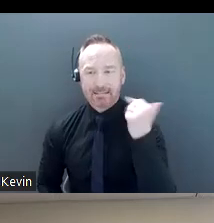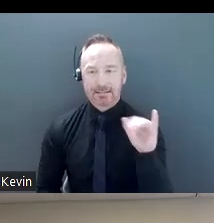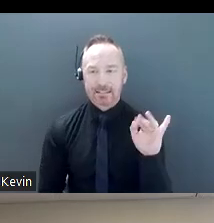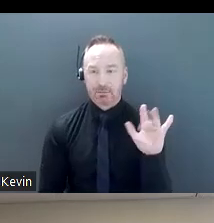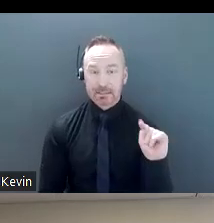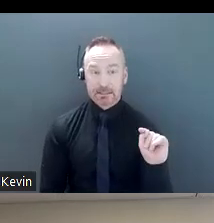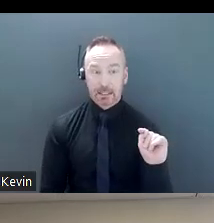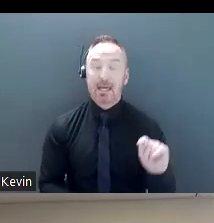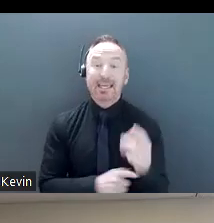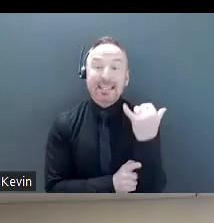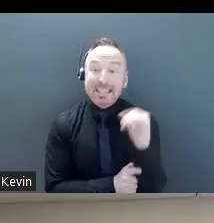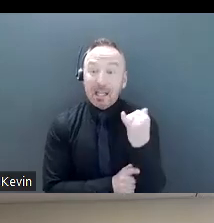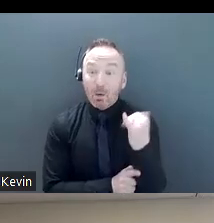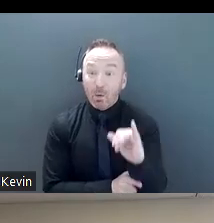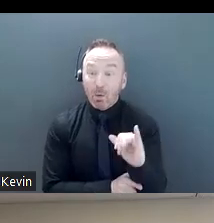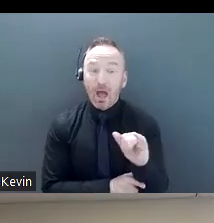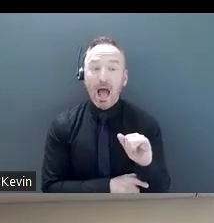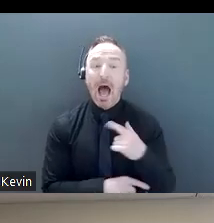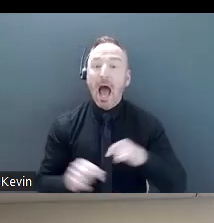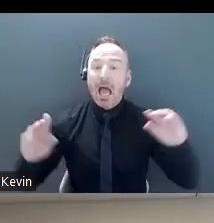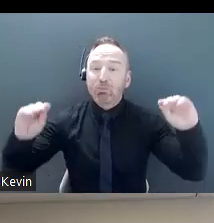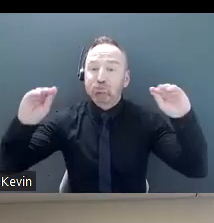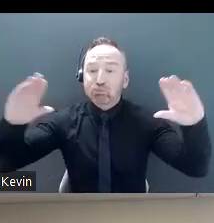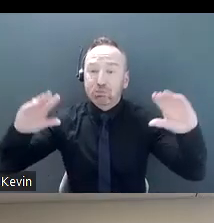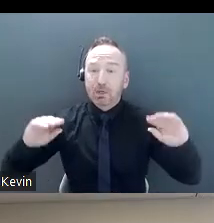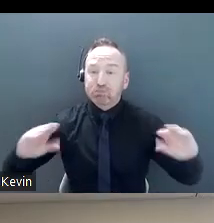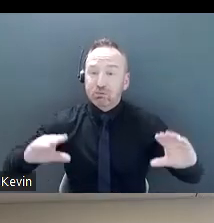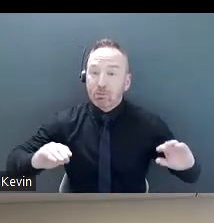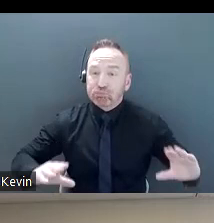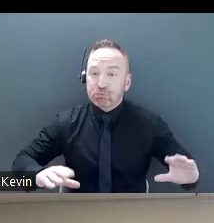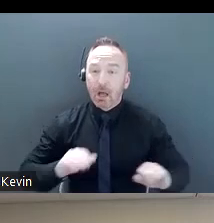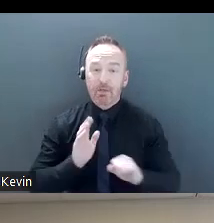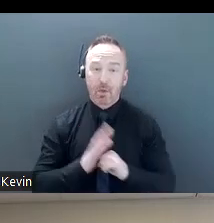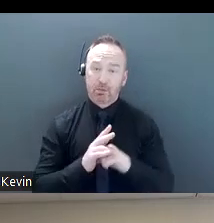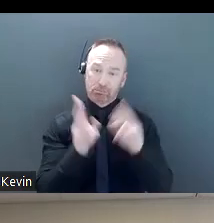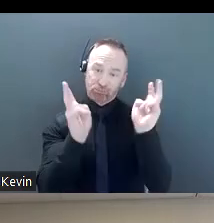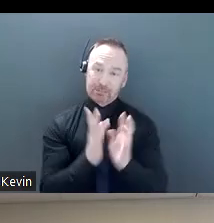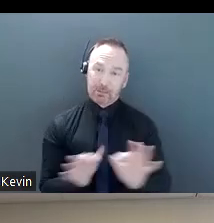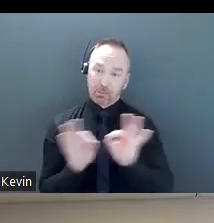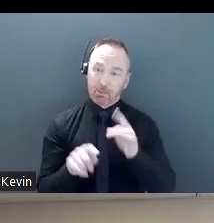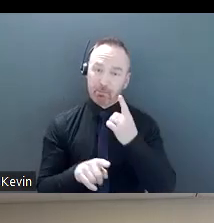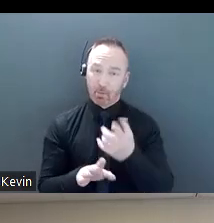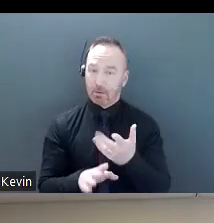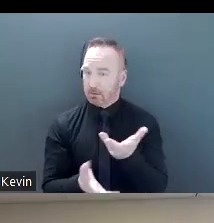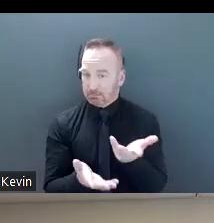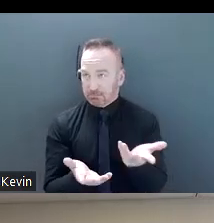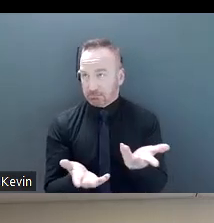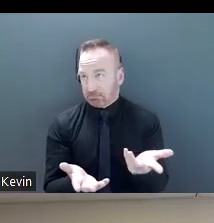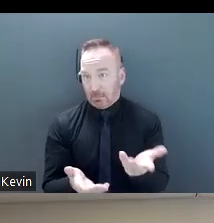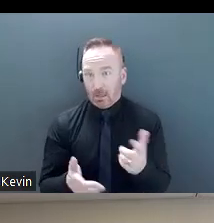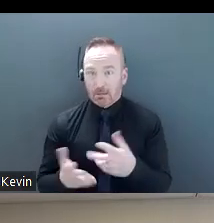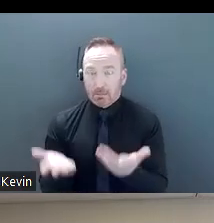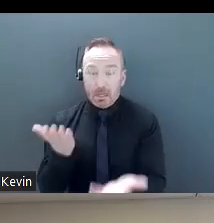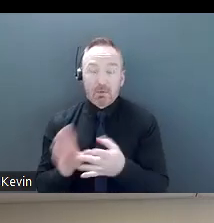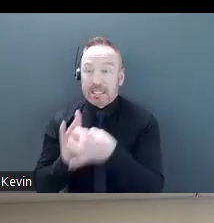I think are the items that would be most important in a case dealing with either parenting